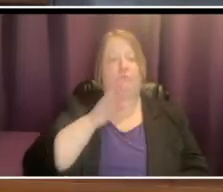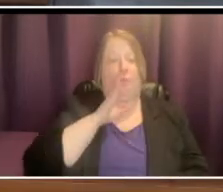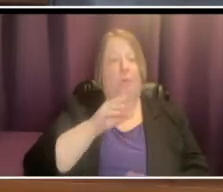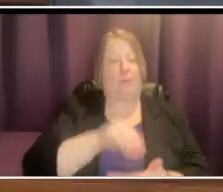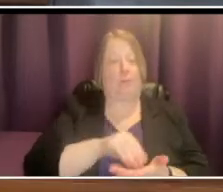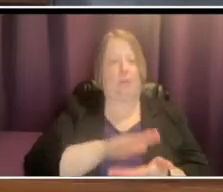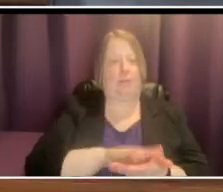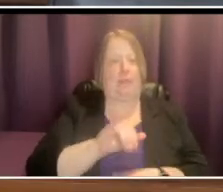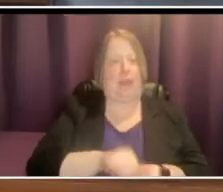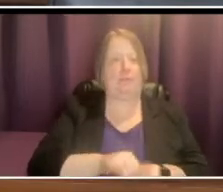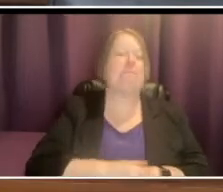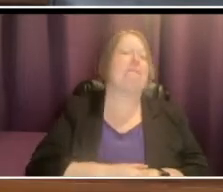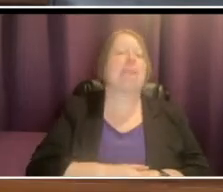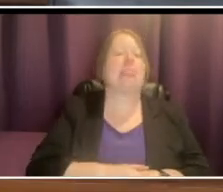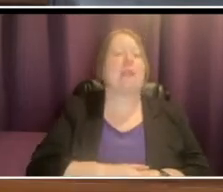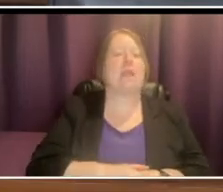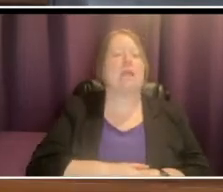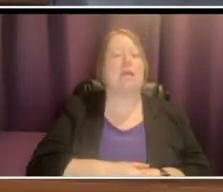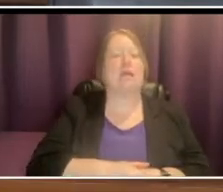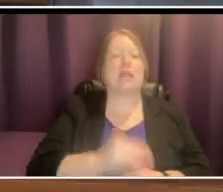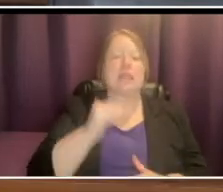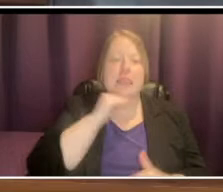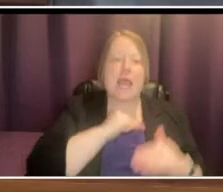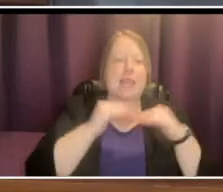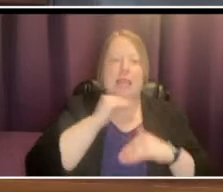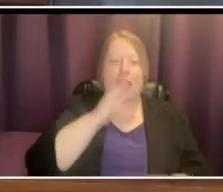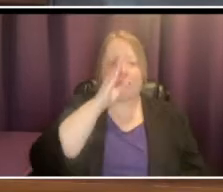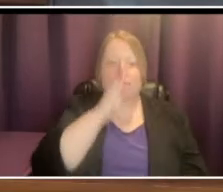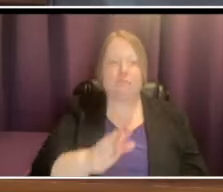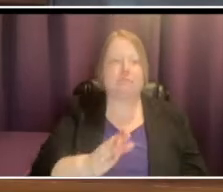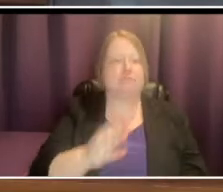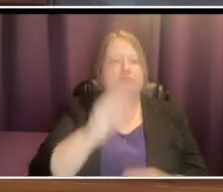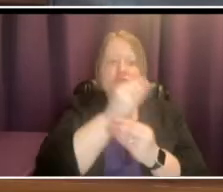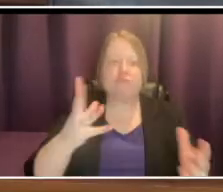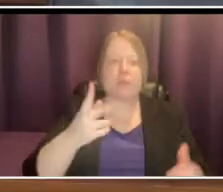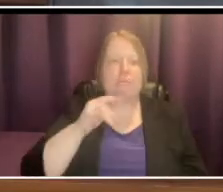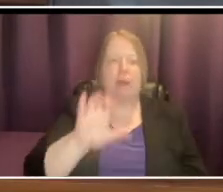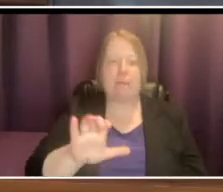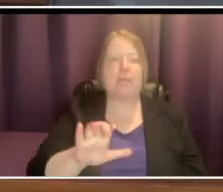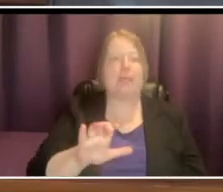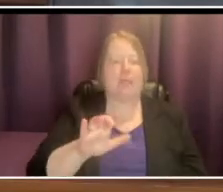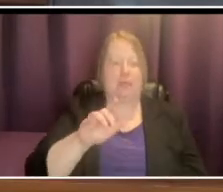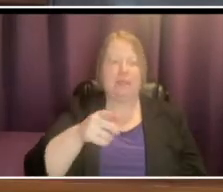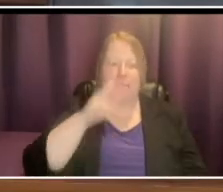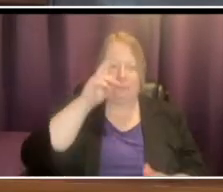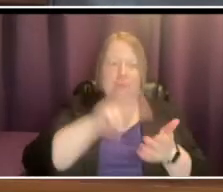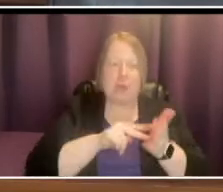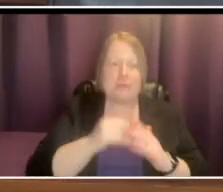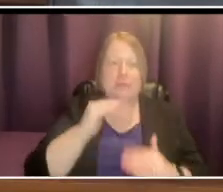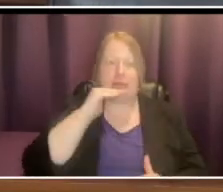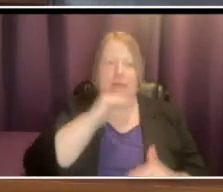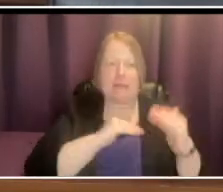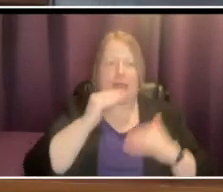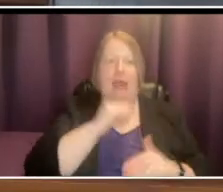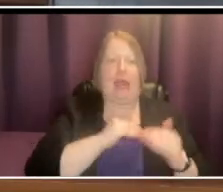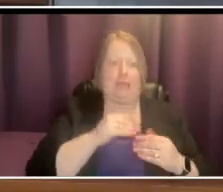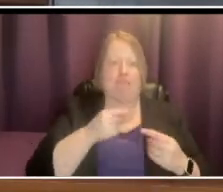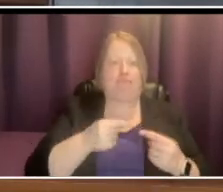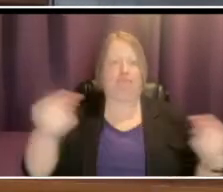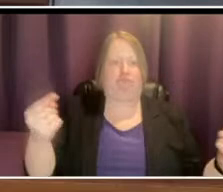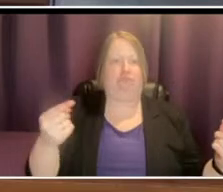in public directly at odds with what Donald Trump knew from unassailable sources, the Justice Department's